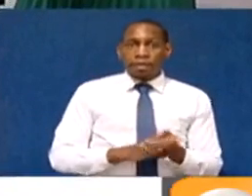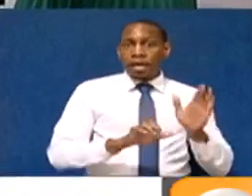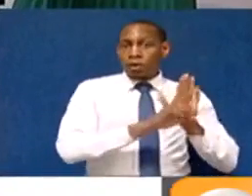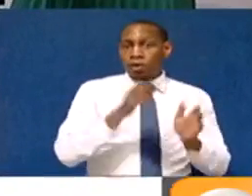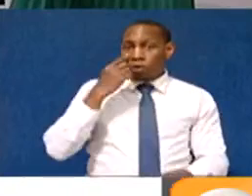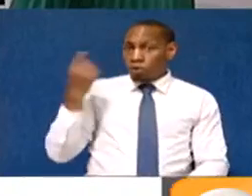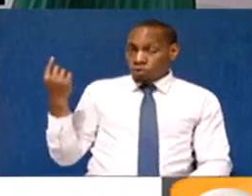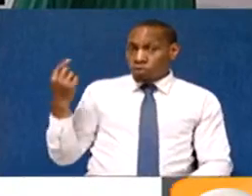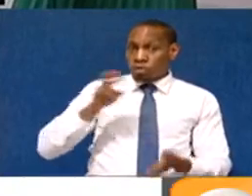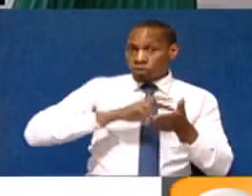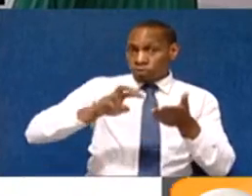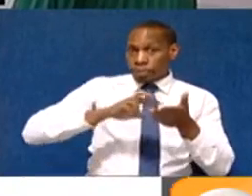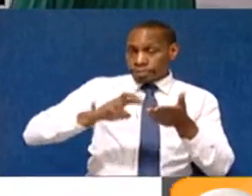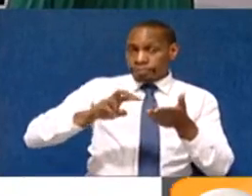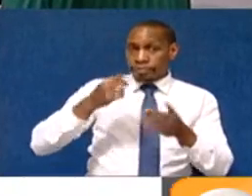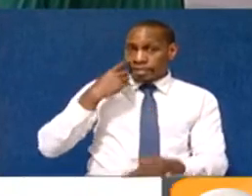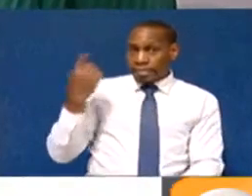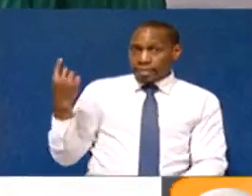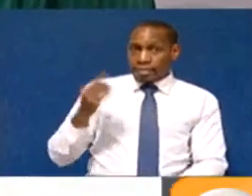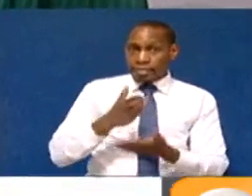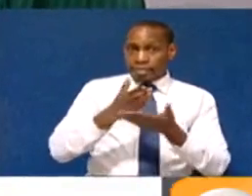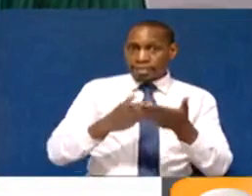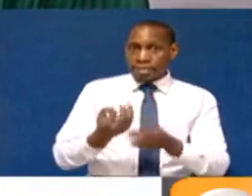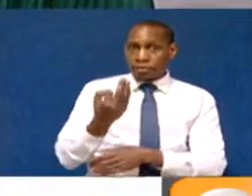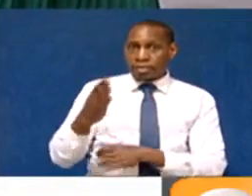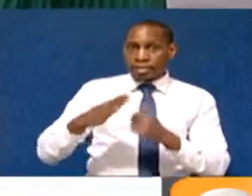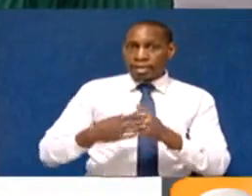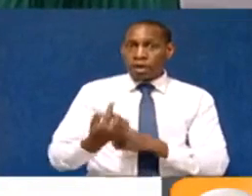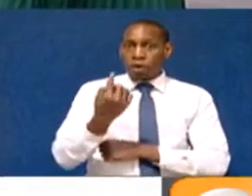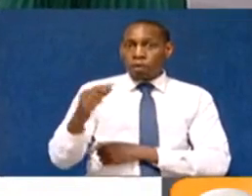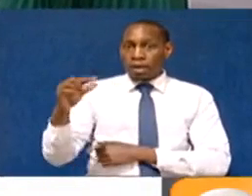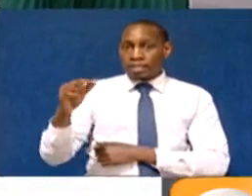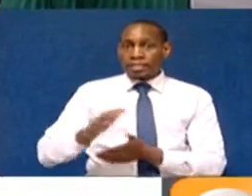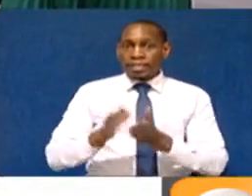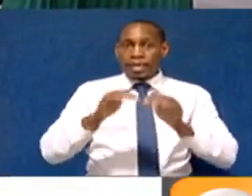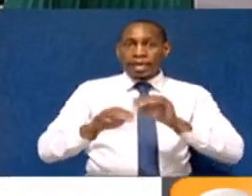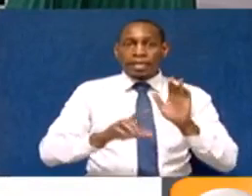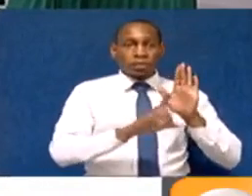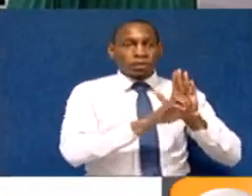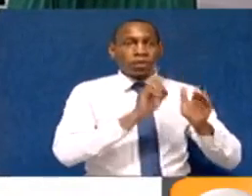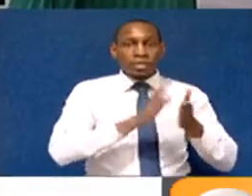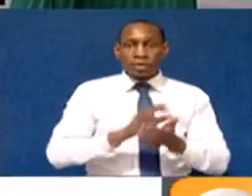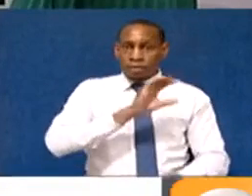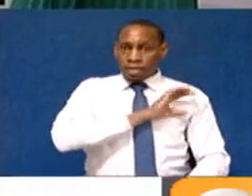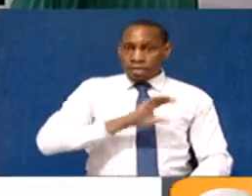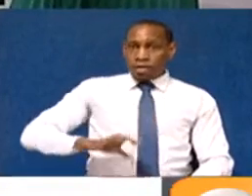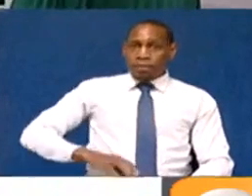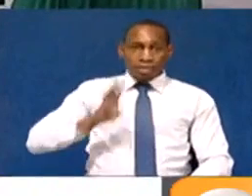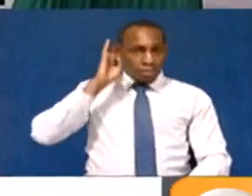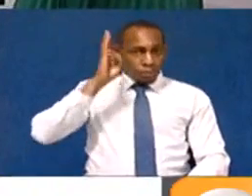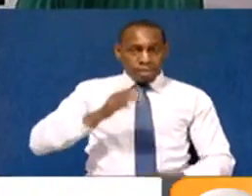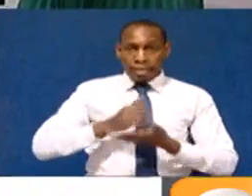for a moment and read that. This is Section 39(1)(g) of the Election Act that says the Commission shall,